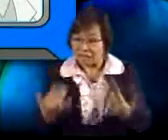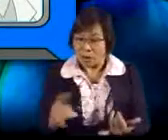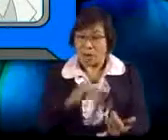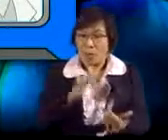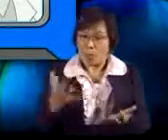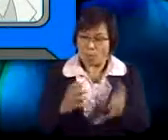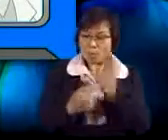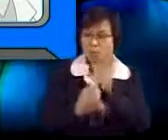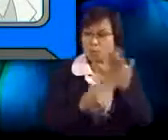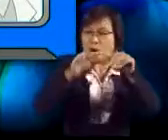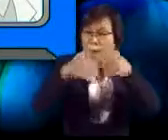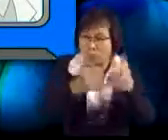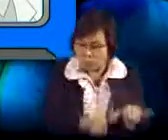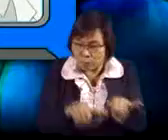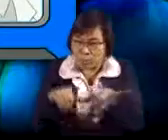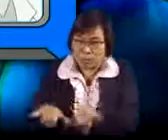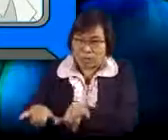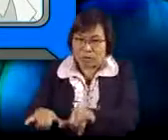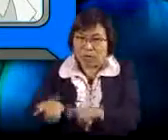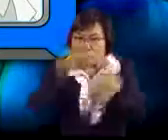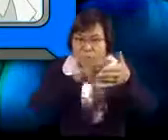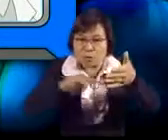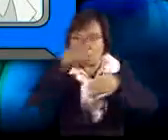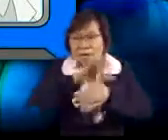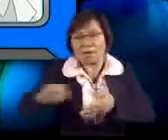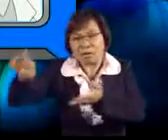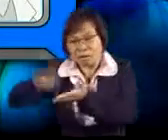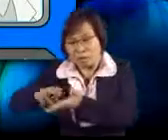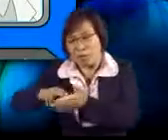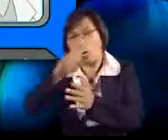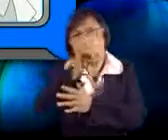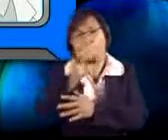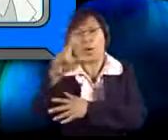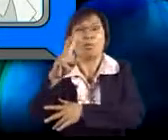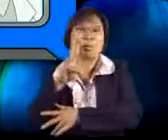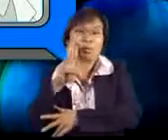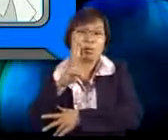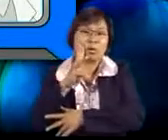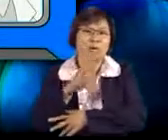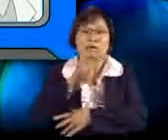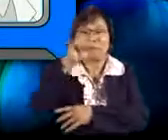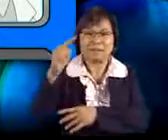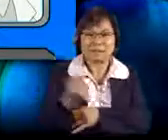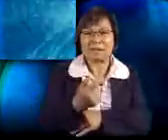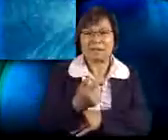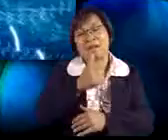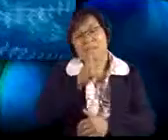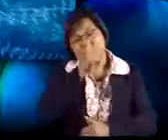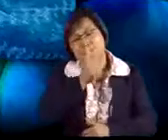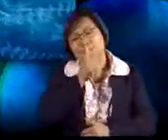to show you how to measure, read, and record the volume of liquid. Just bear with